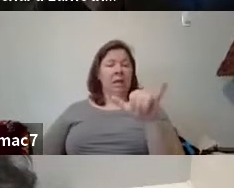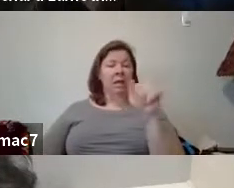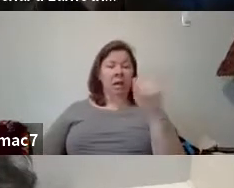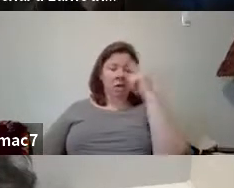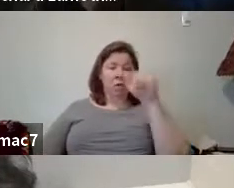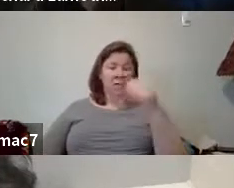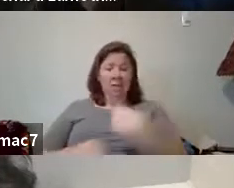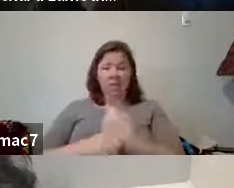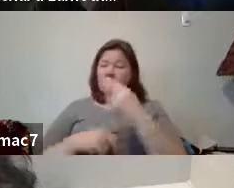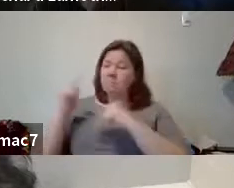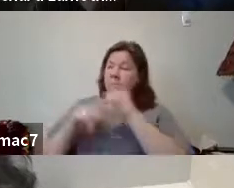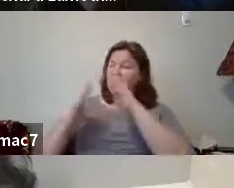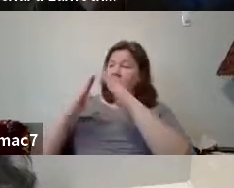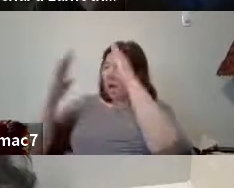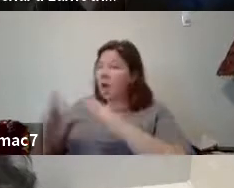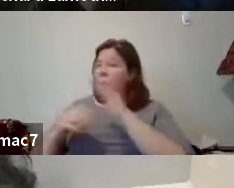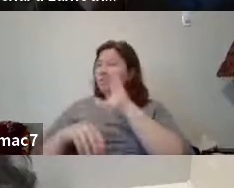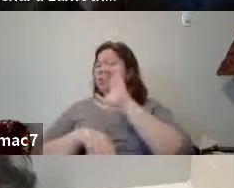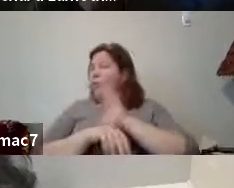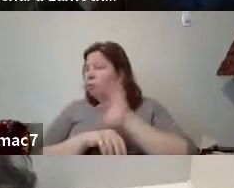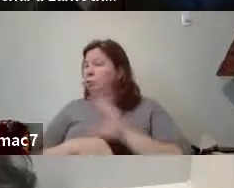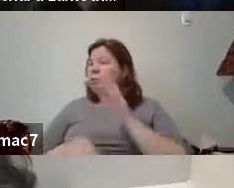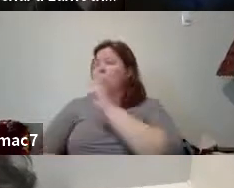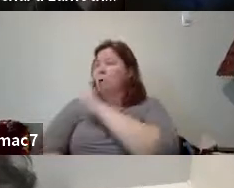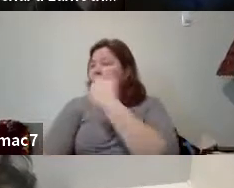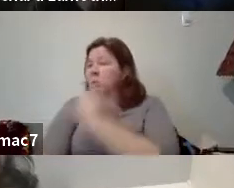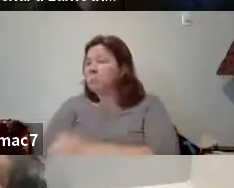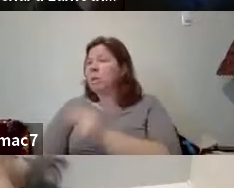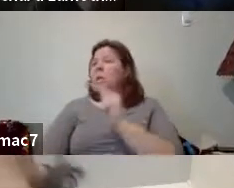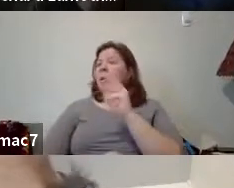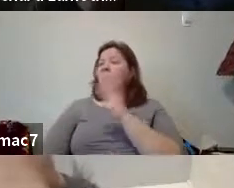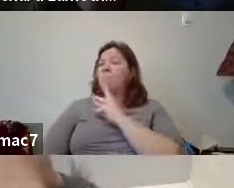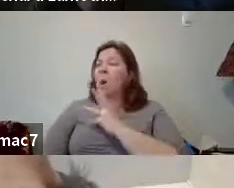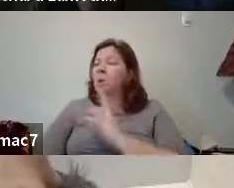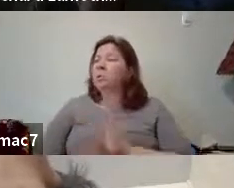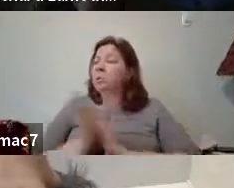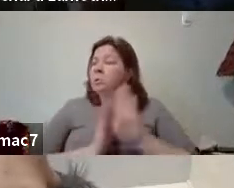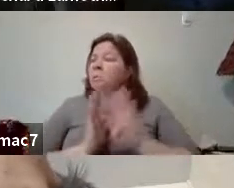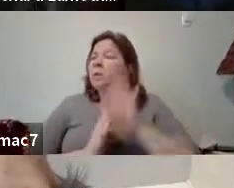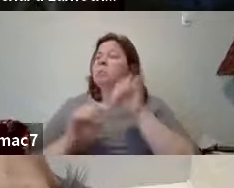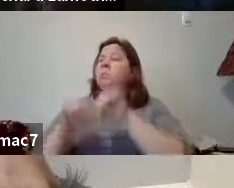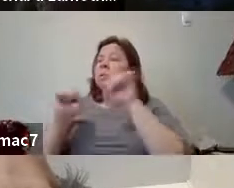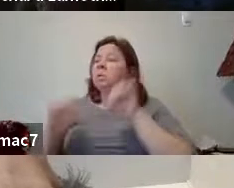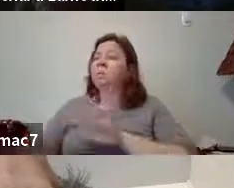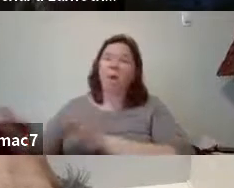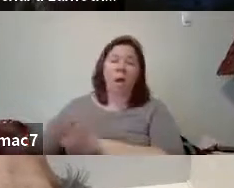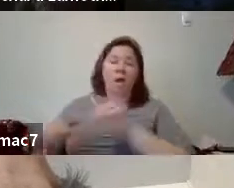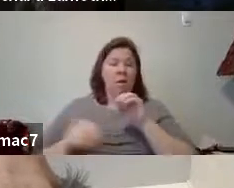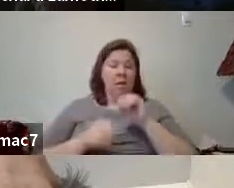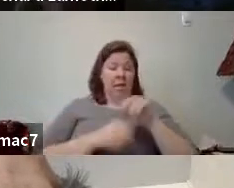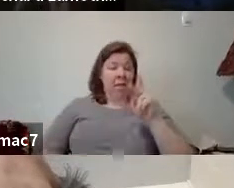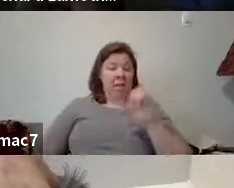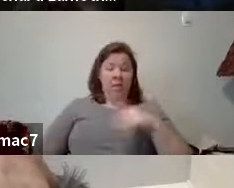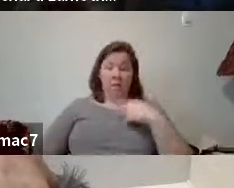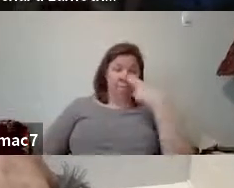we built houses and churches and hospital clinics and water systems and just a lot of fun things we